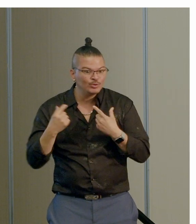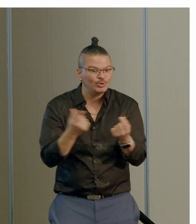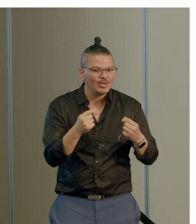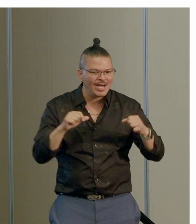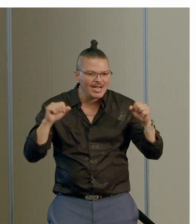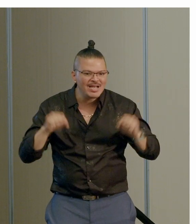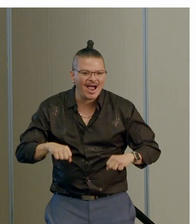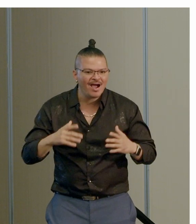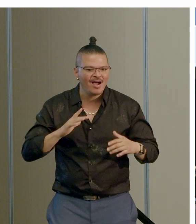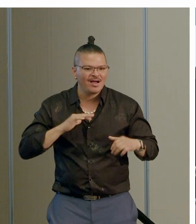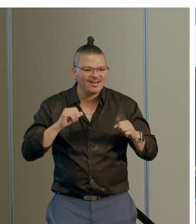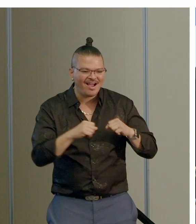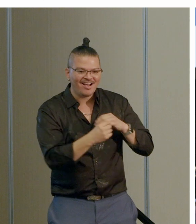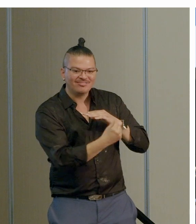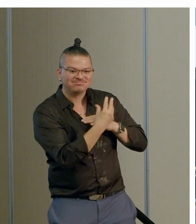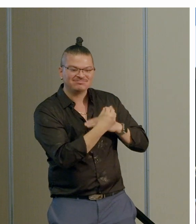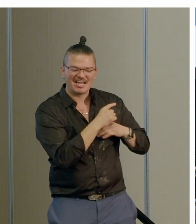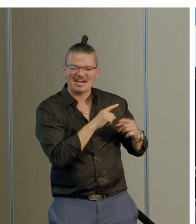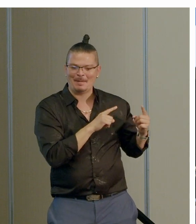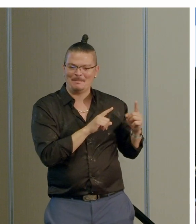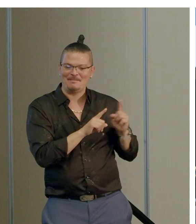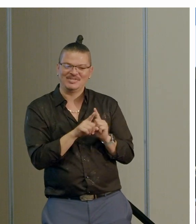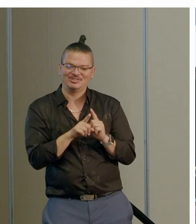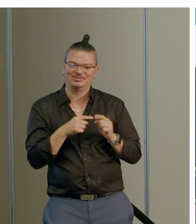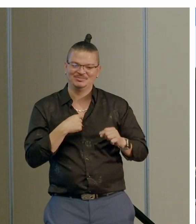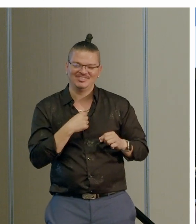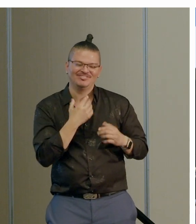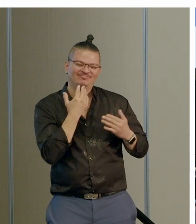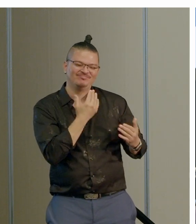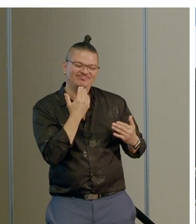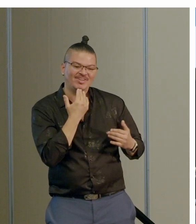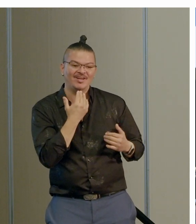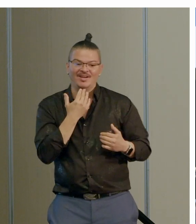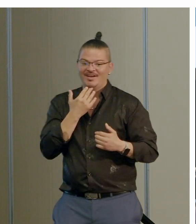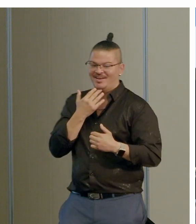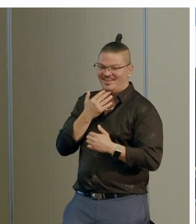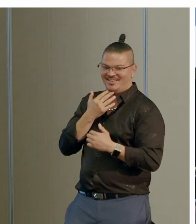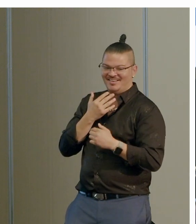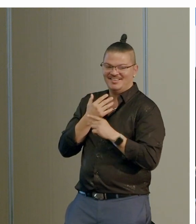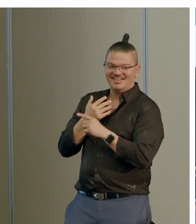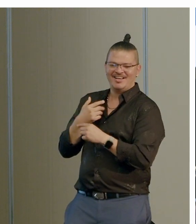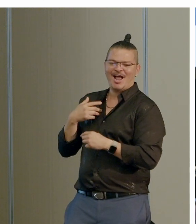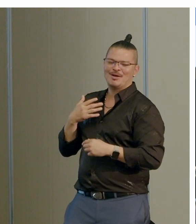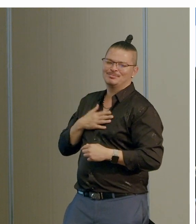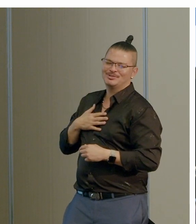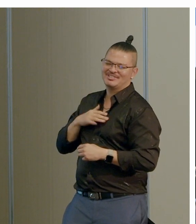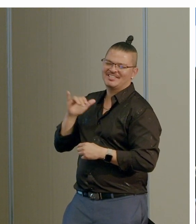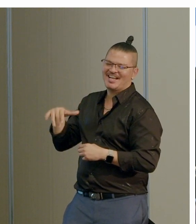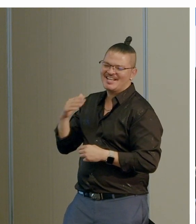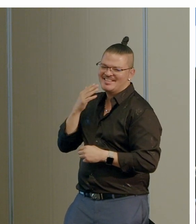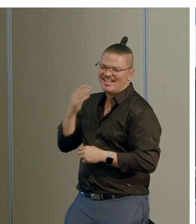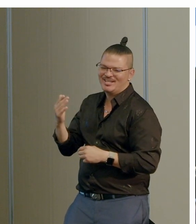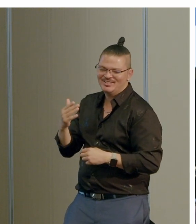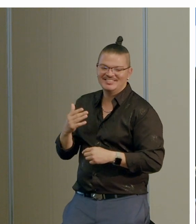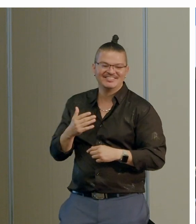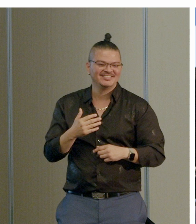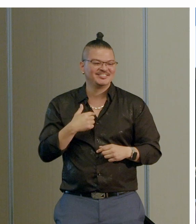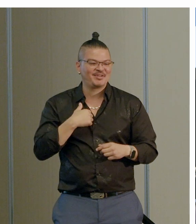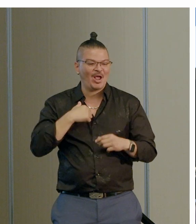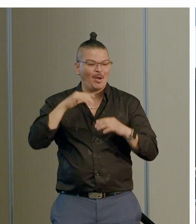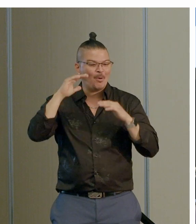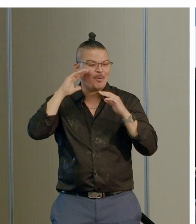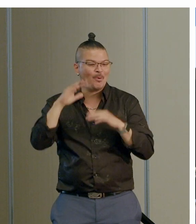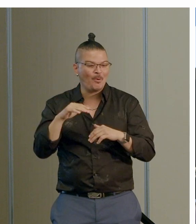that. I really appreciate that, Mary, because as we will hopefully bring home for you on our